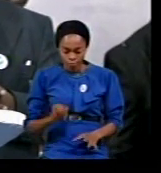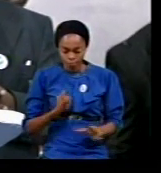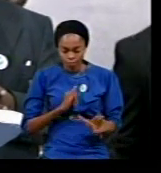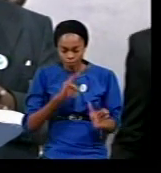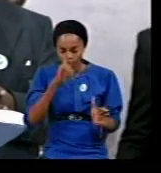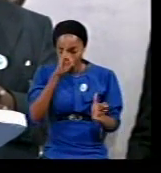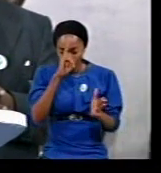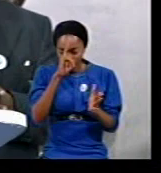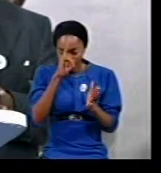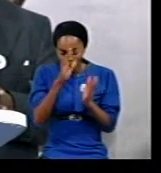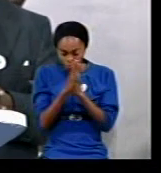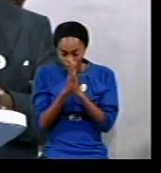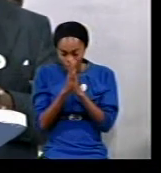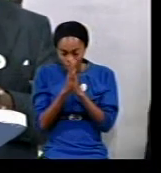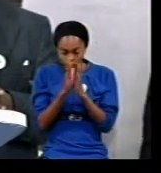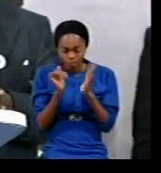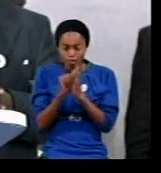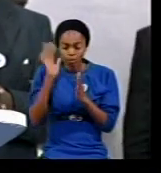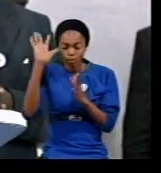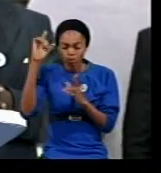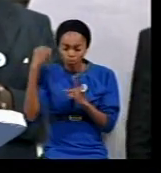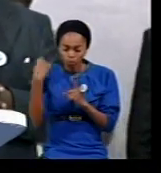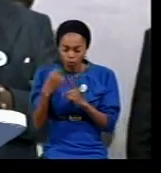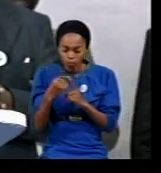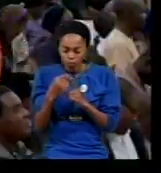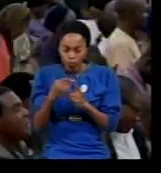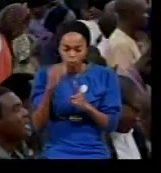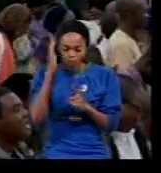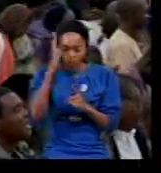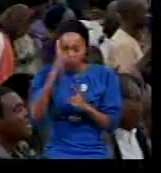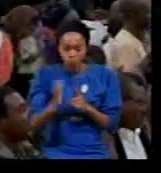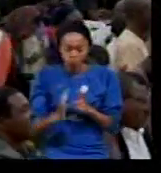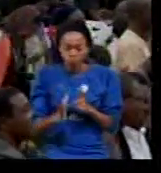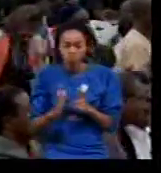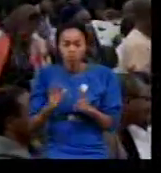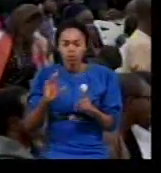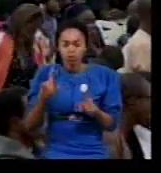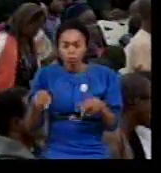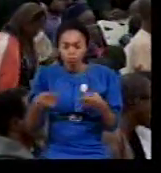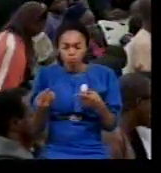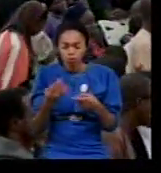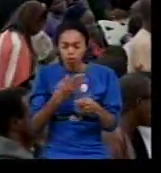said. I understand what you have said. But if thou will do this as